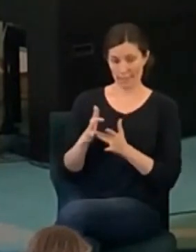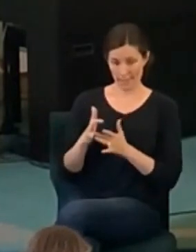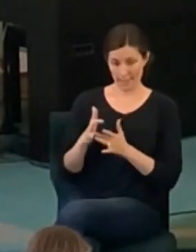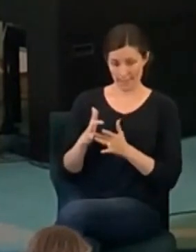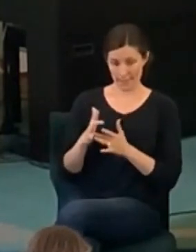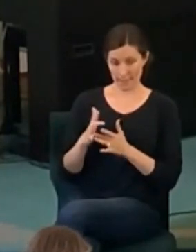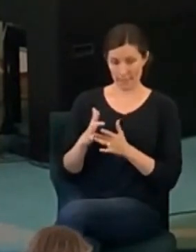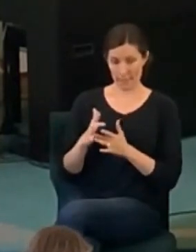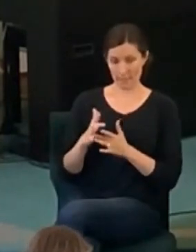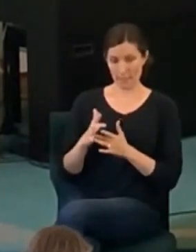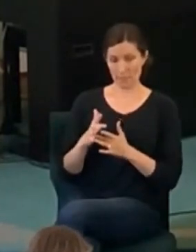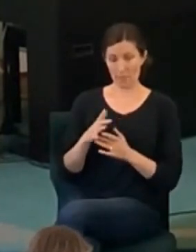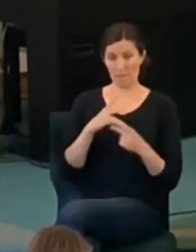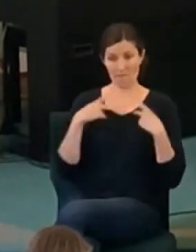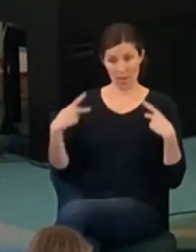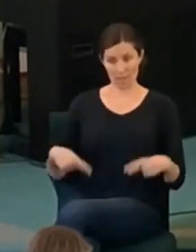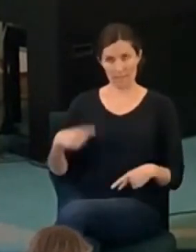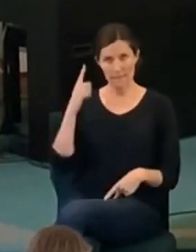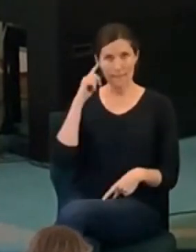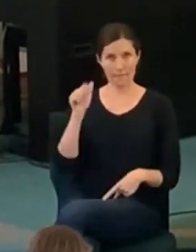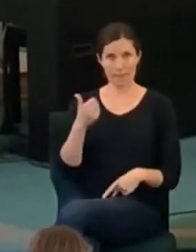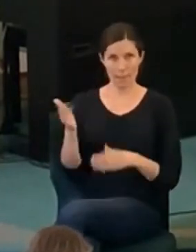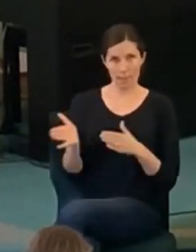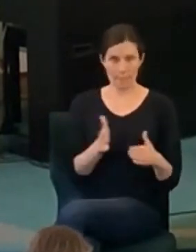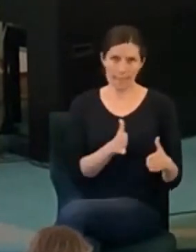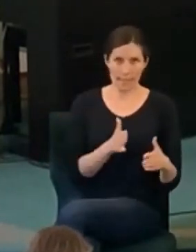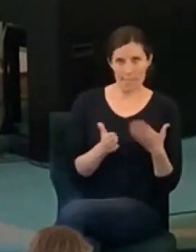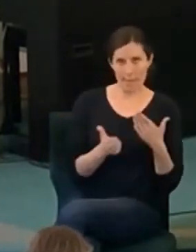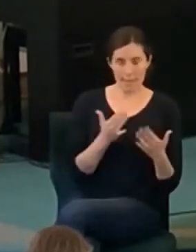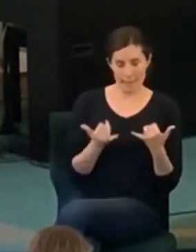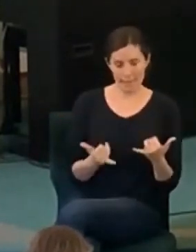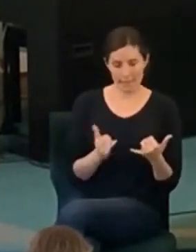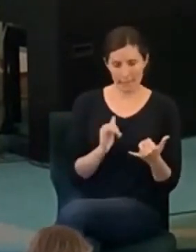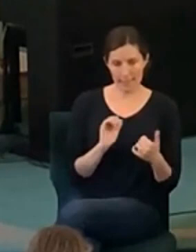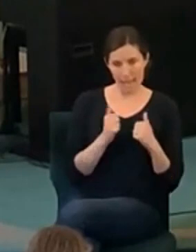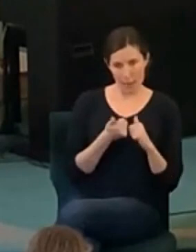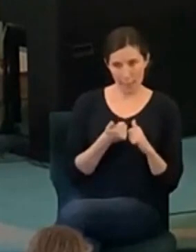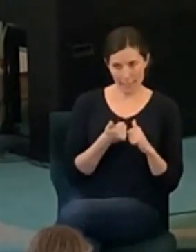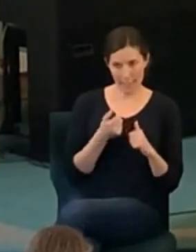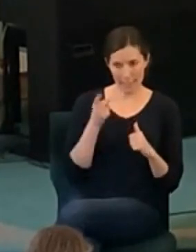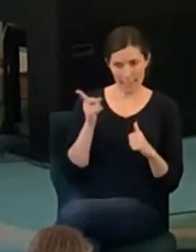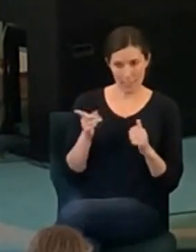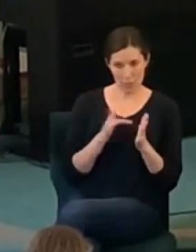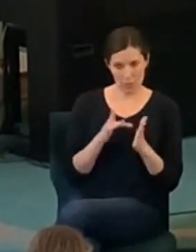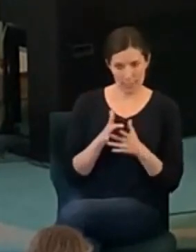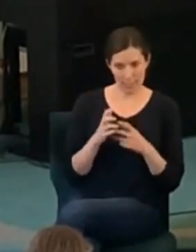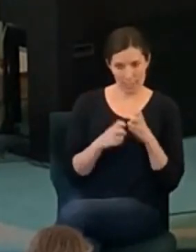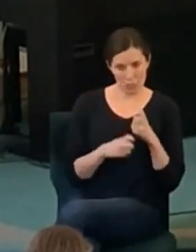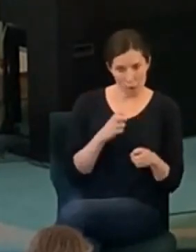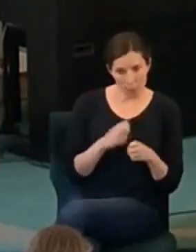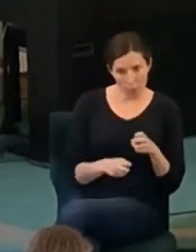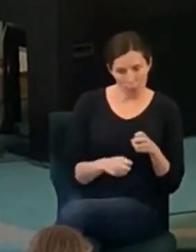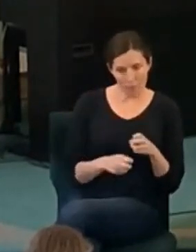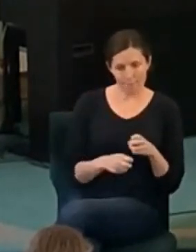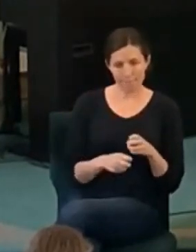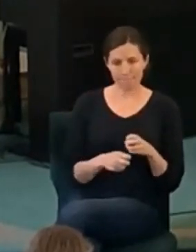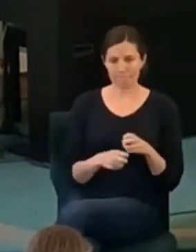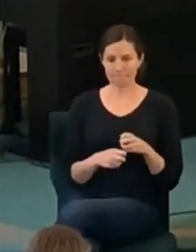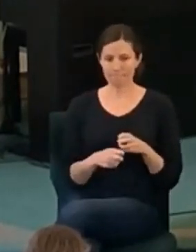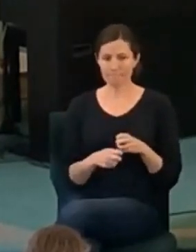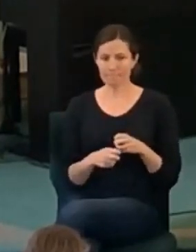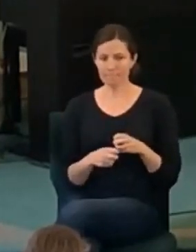is probably a trap that the Pharisees and scribes have come up with. Those officers in the previous chapter had come